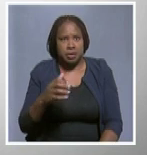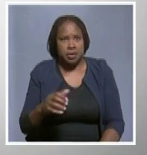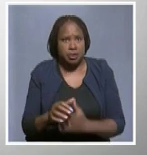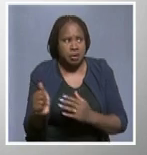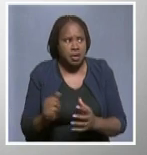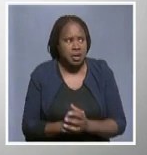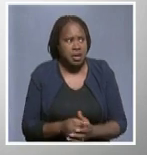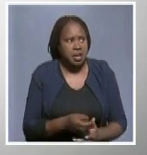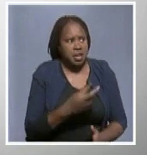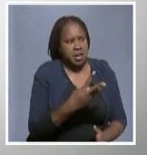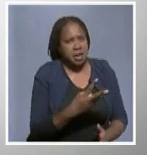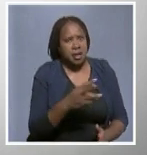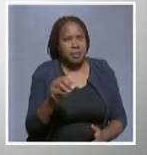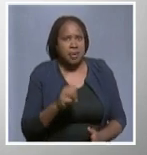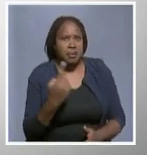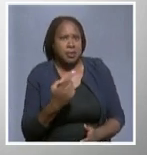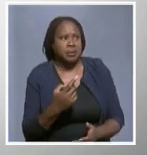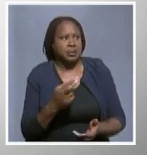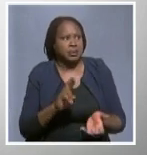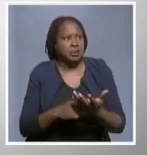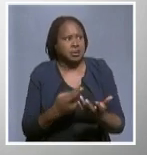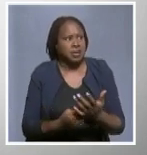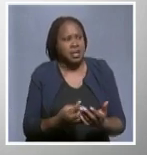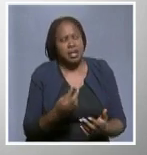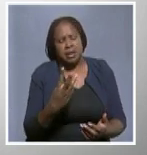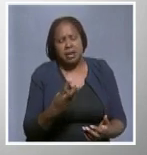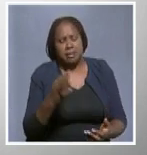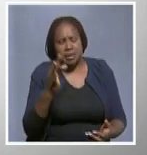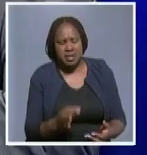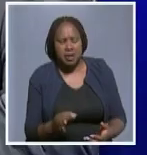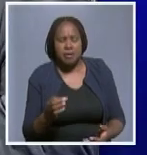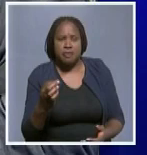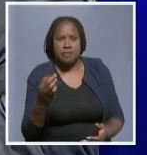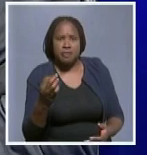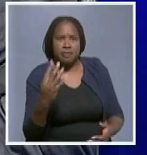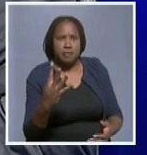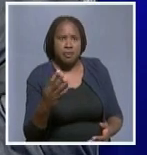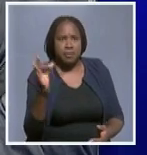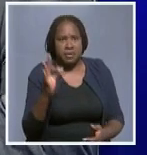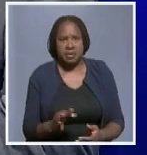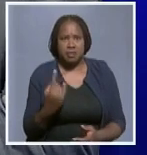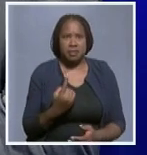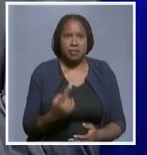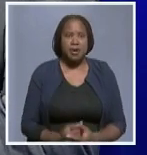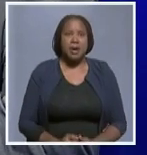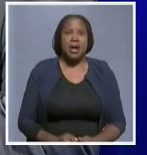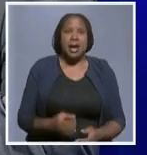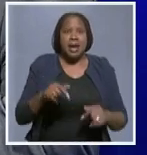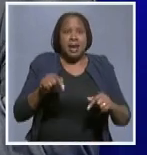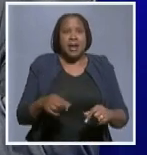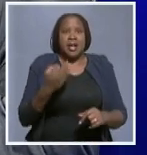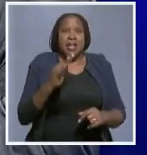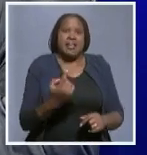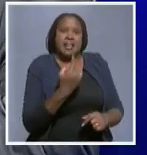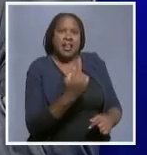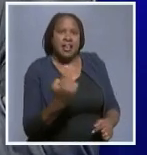3 million, it represents only something between 3% to 4% of that cost. Now, imagine if each and